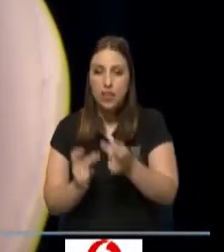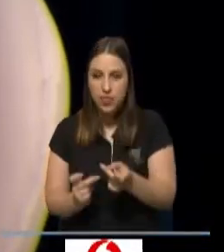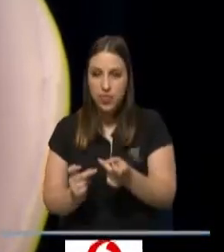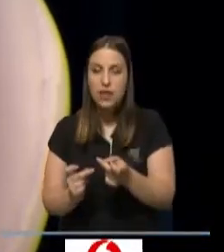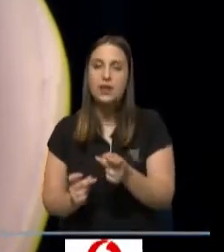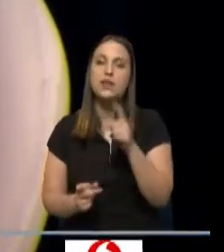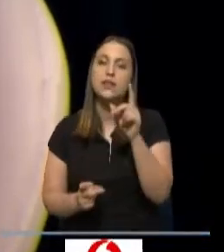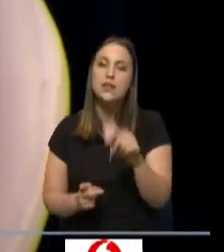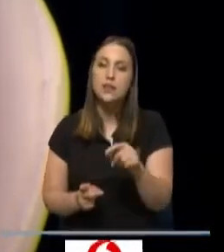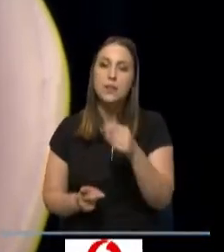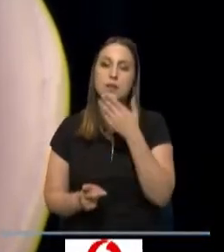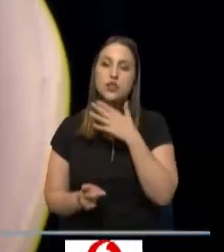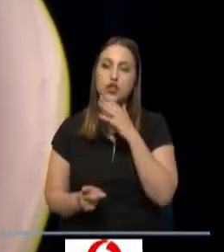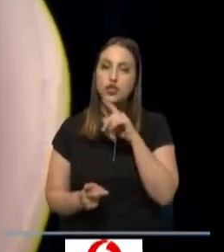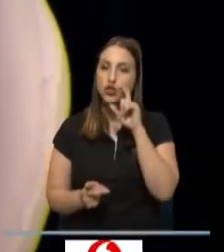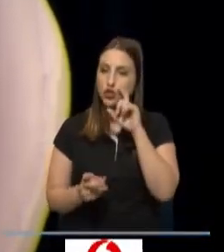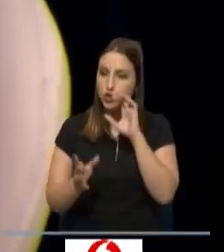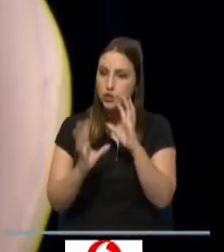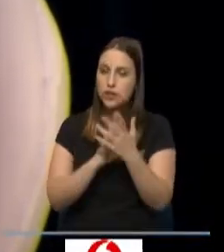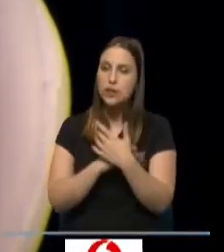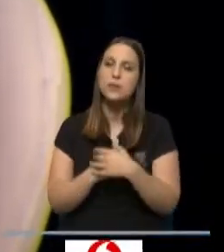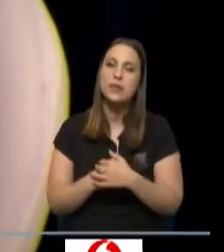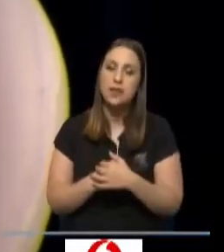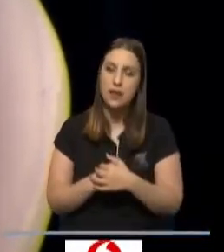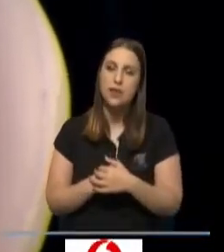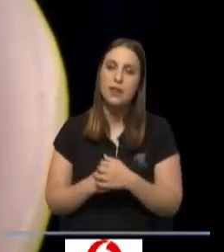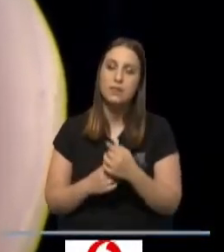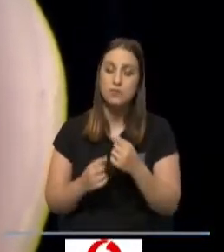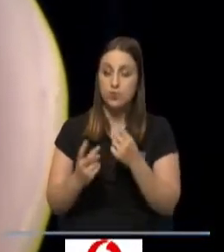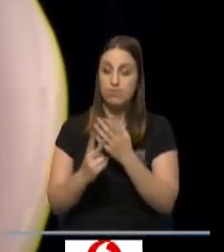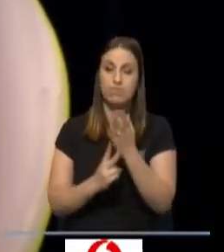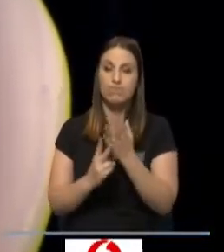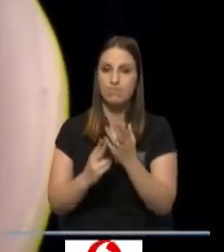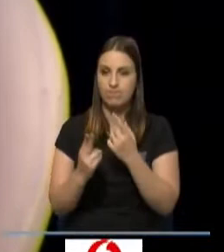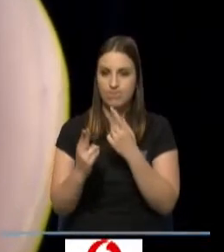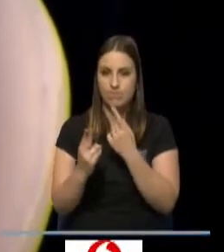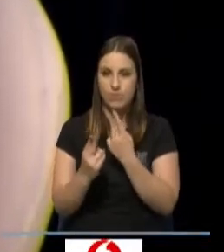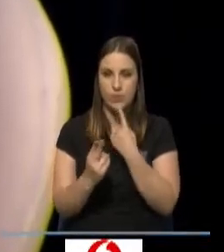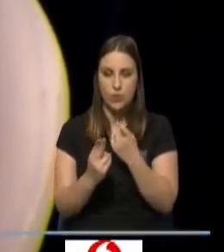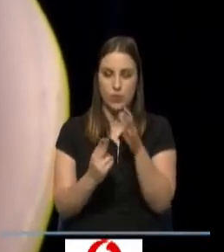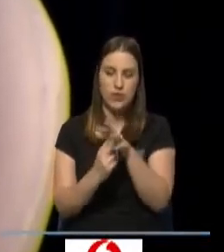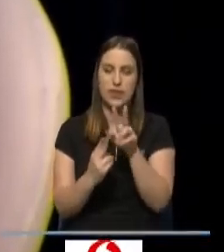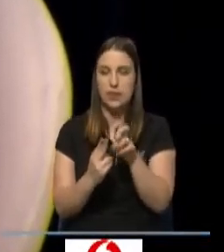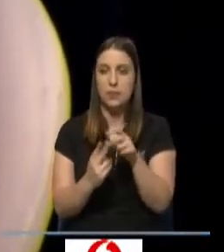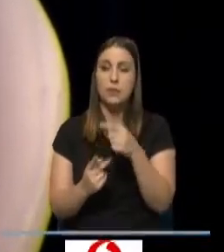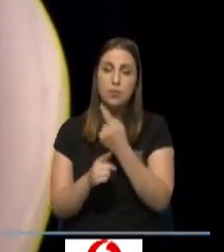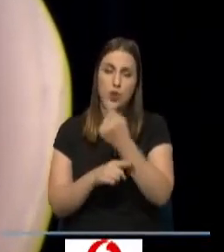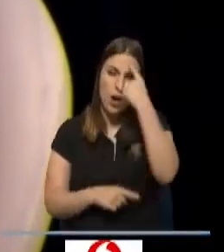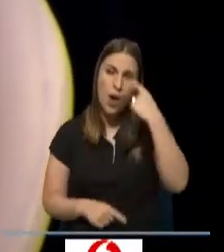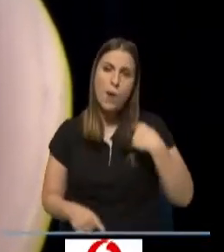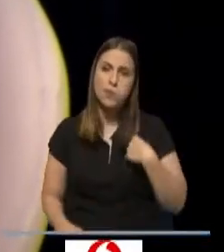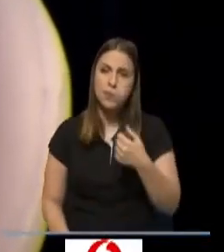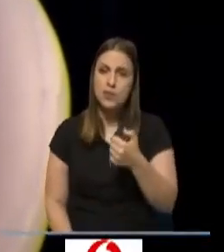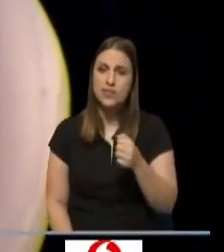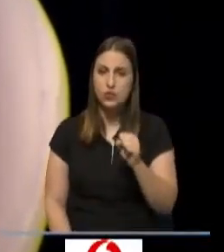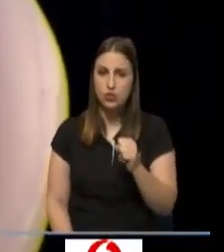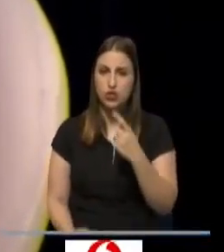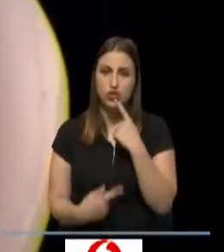of talent retention and the question of sustainability. These are two questions. because we know that